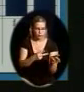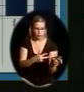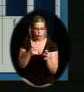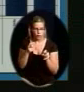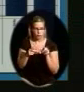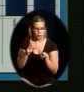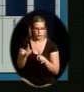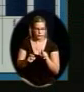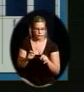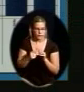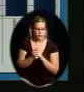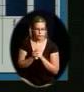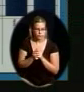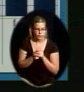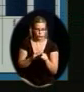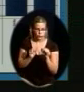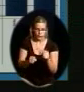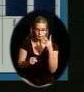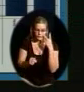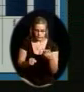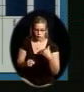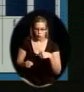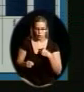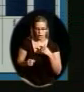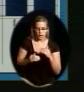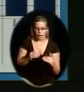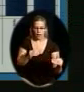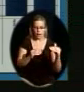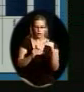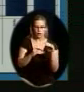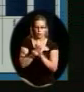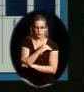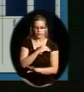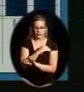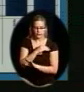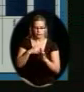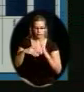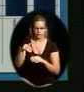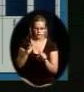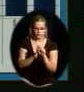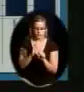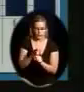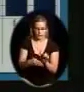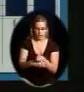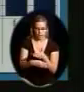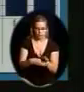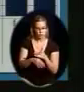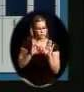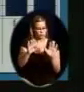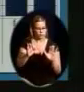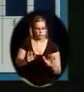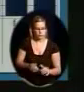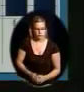get that score. As you can see, we are higher on protective factors than the state averages, which is wonderful.